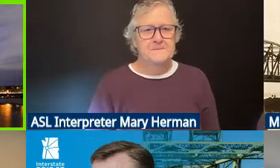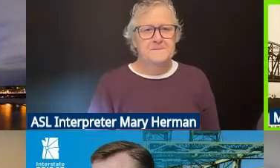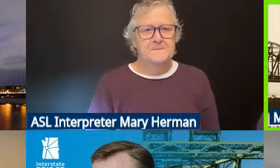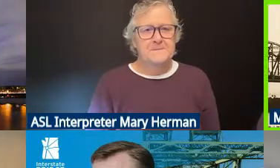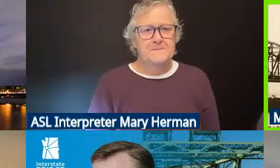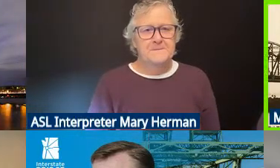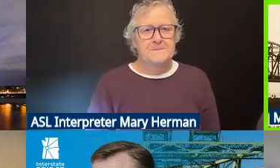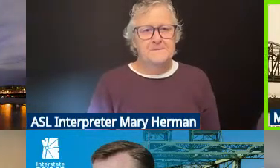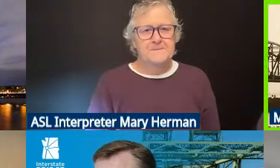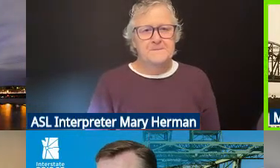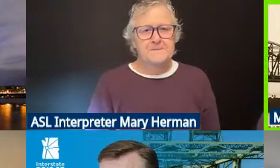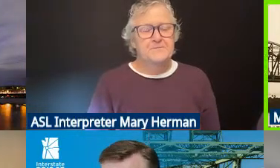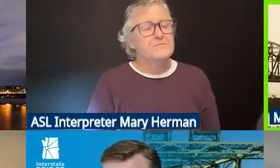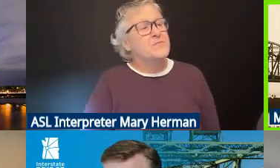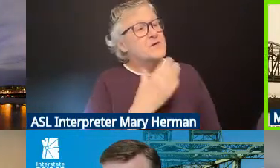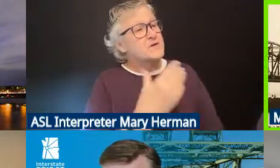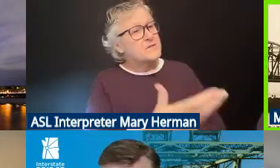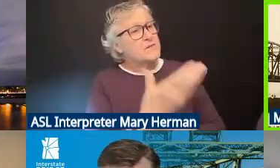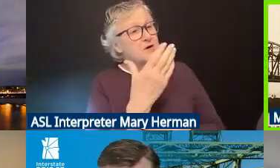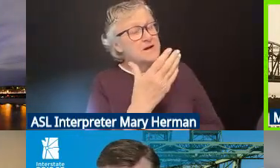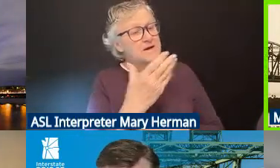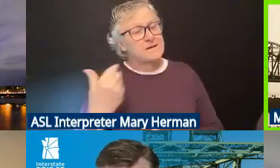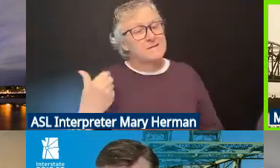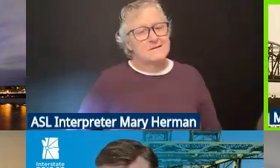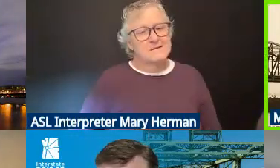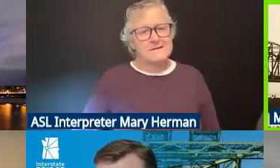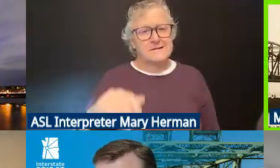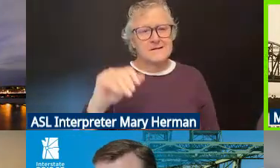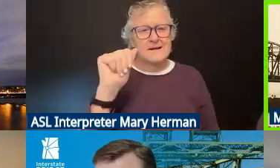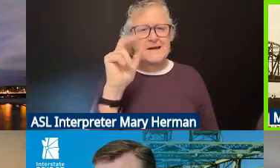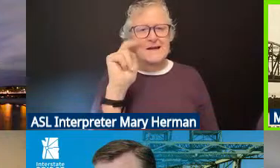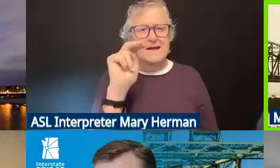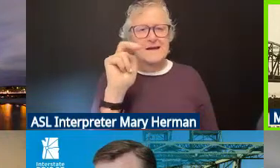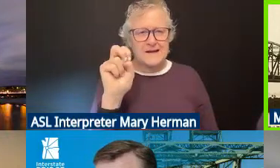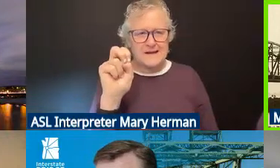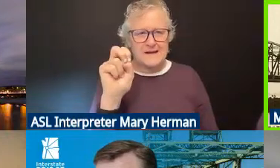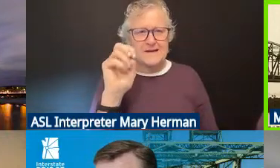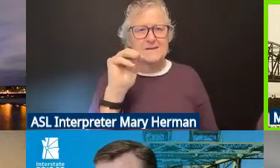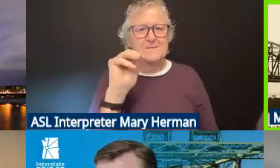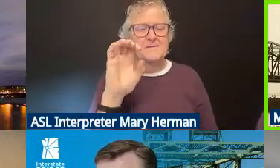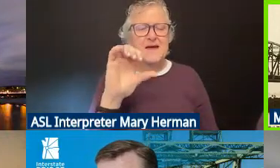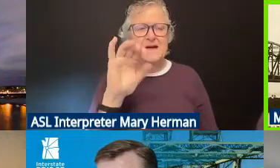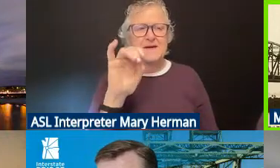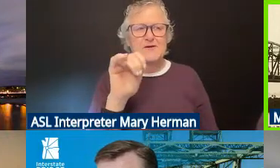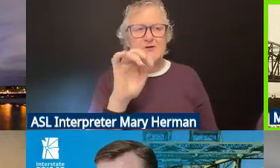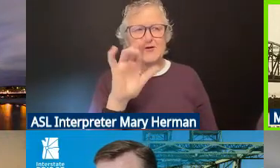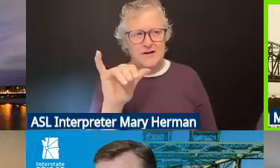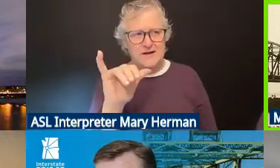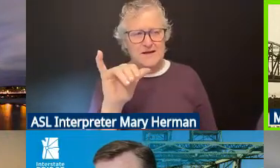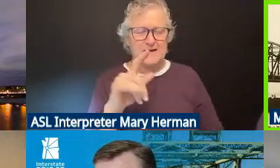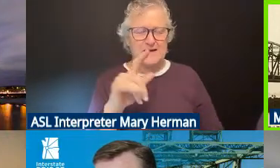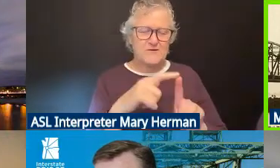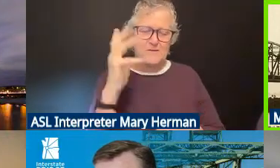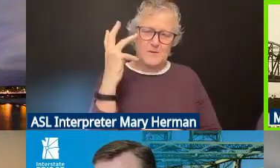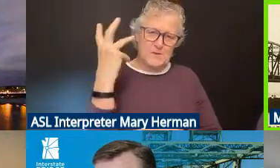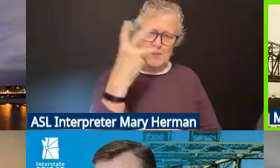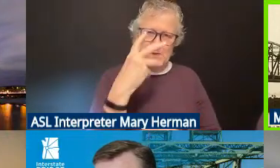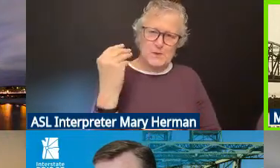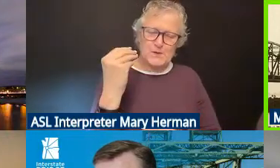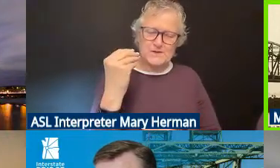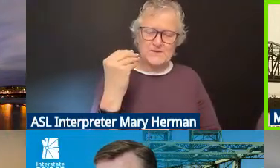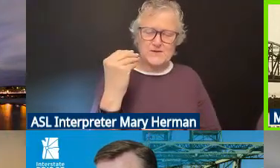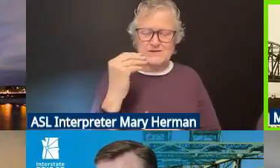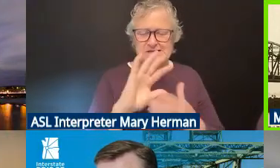Good morning. Ann McInerney-Ogle, Mayor for the beautiful city of Vancouver on the north bank of the Columbia River. It's nice to